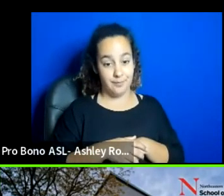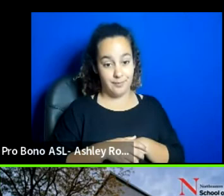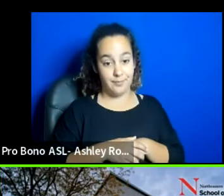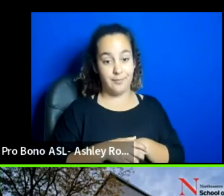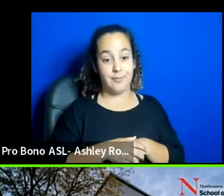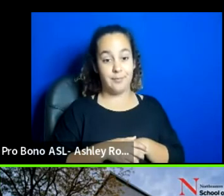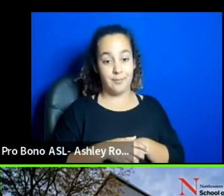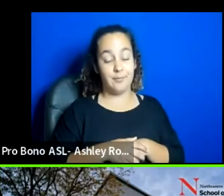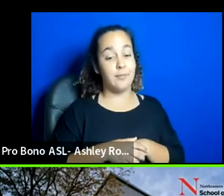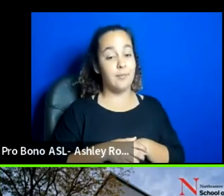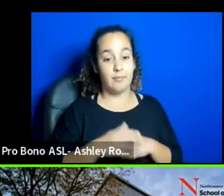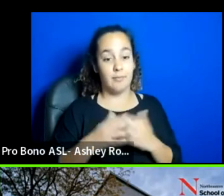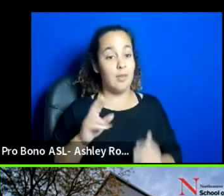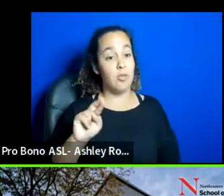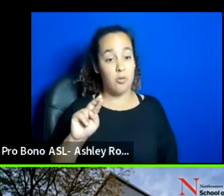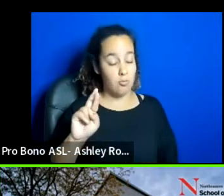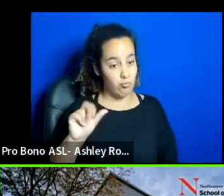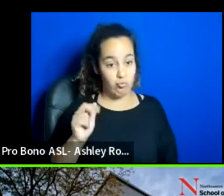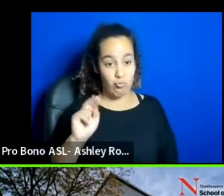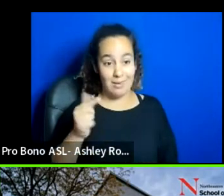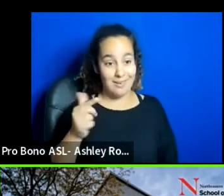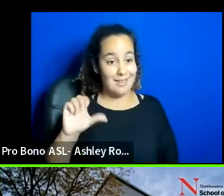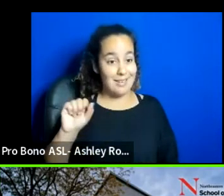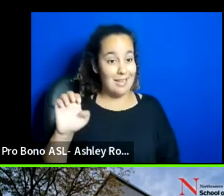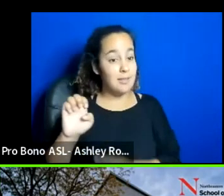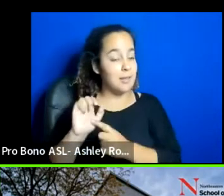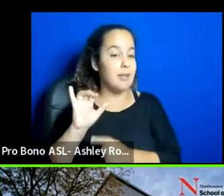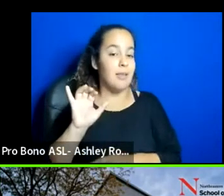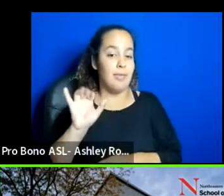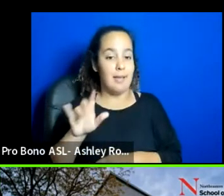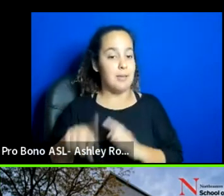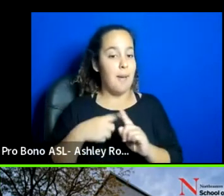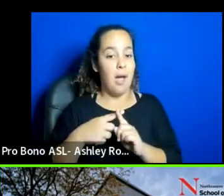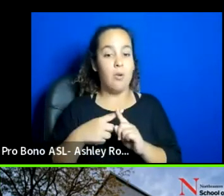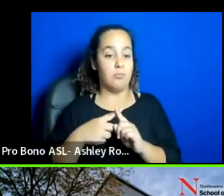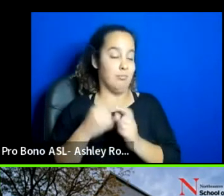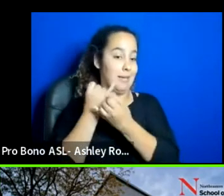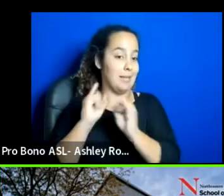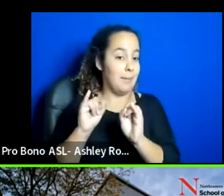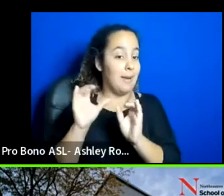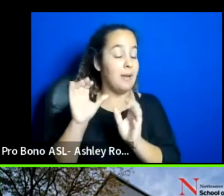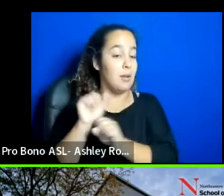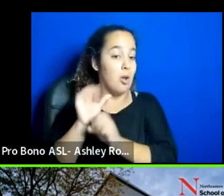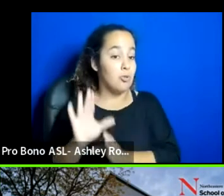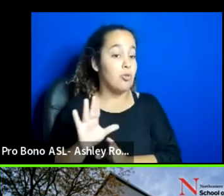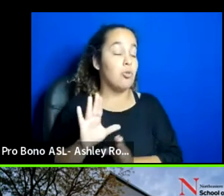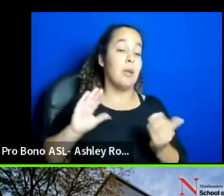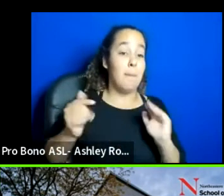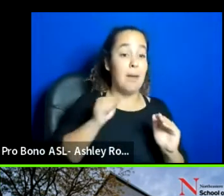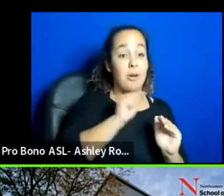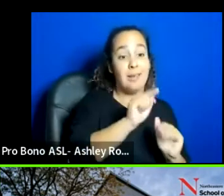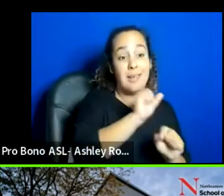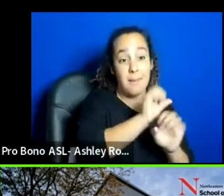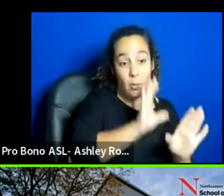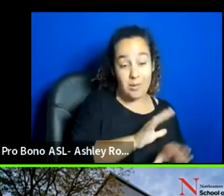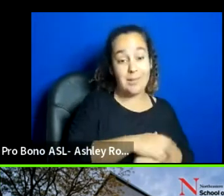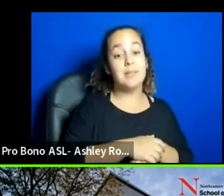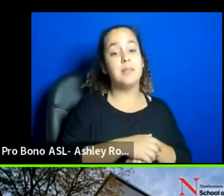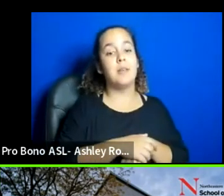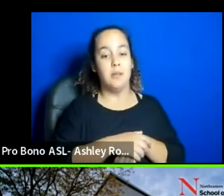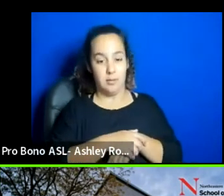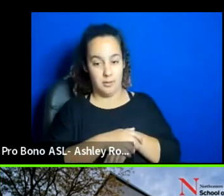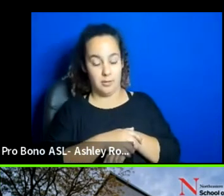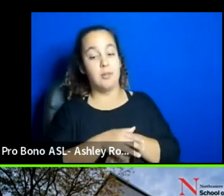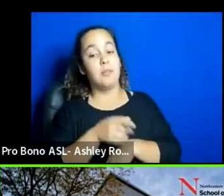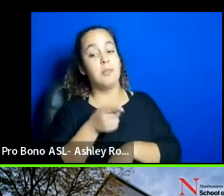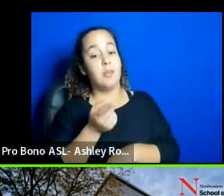is all about at base the difference between independent contractors and employees. So I went and looked at CCNV. Do they talk